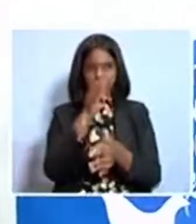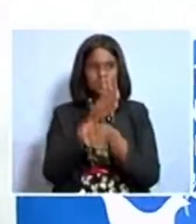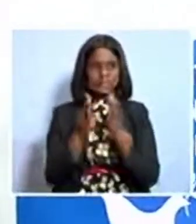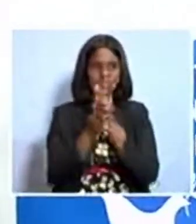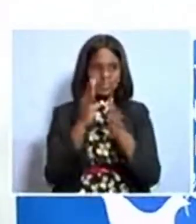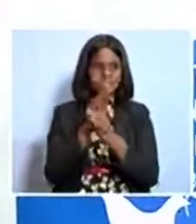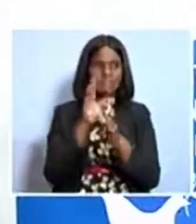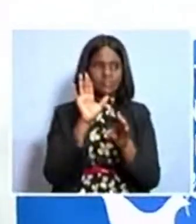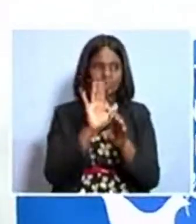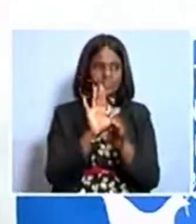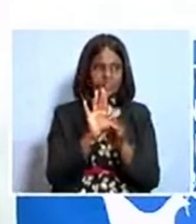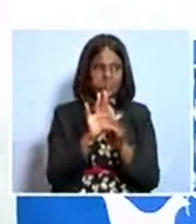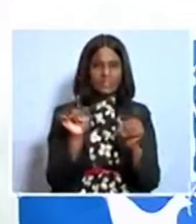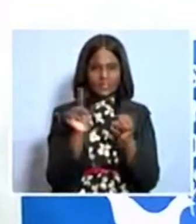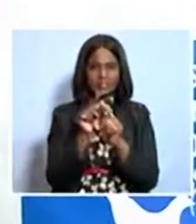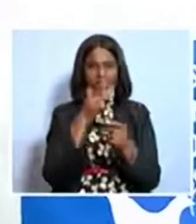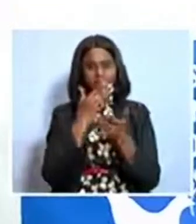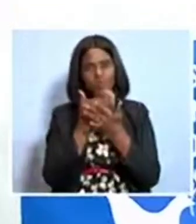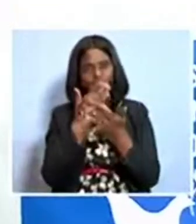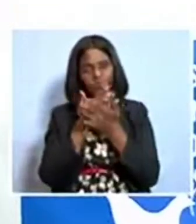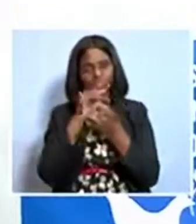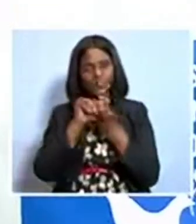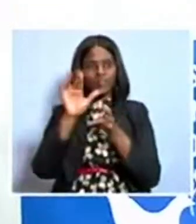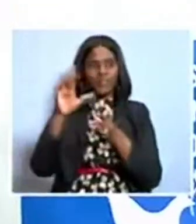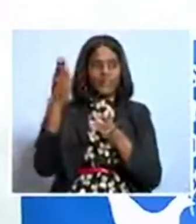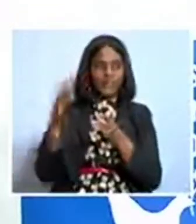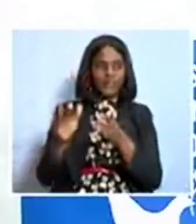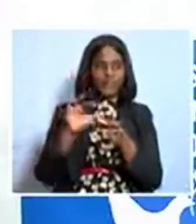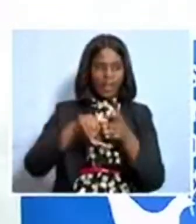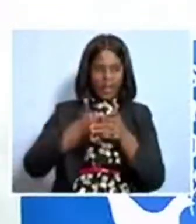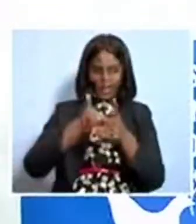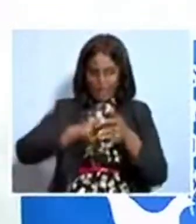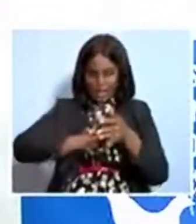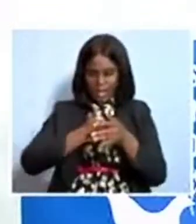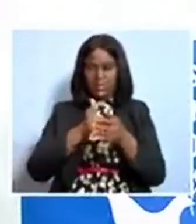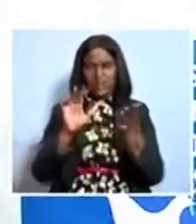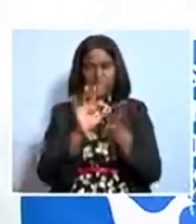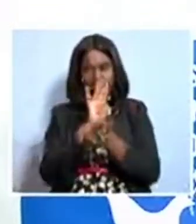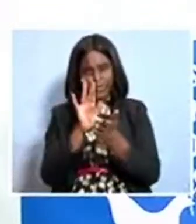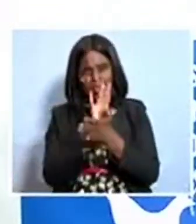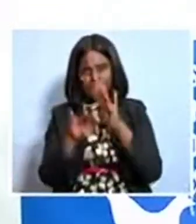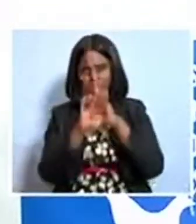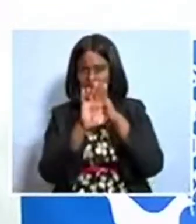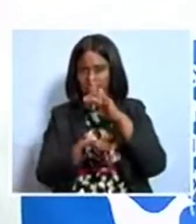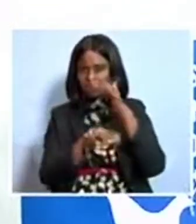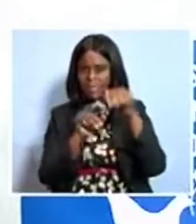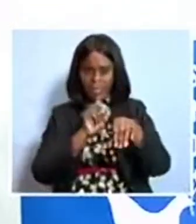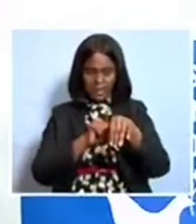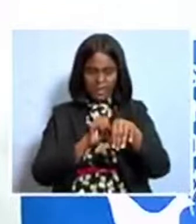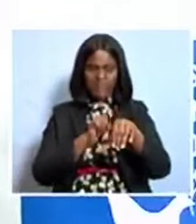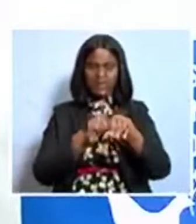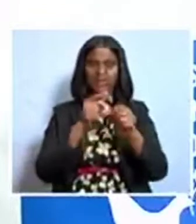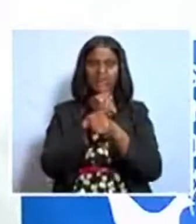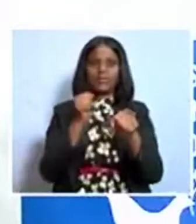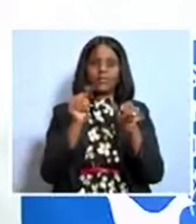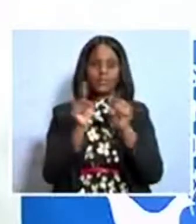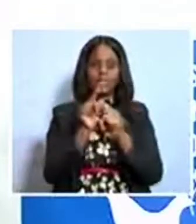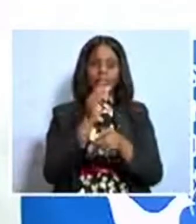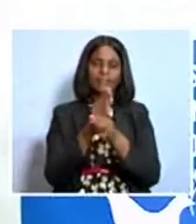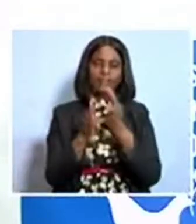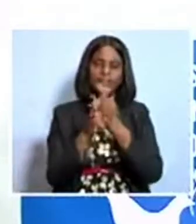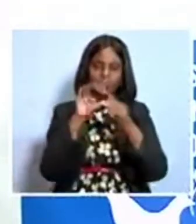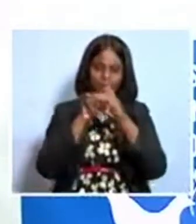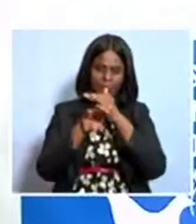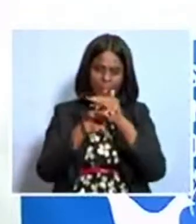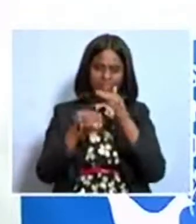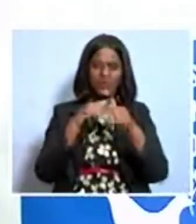it resilient in its nature? How do we have downtimes? How quickly are those downtimes addressed, and so on? Is this infrastructure accessible and